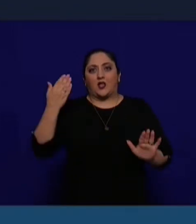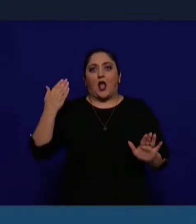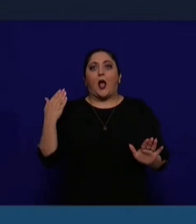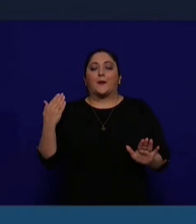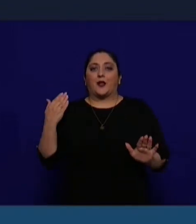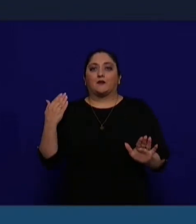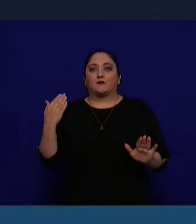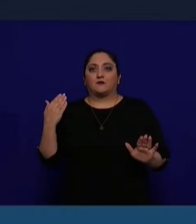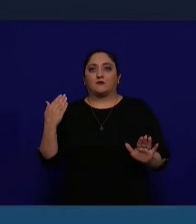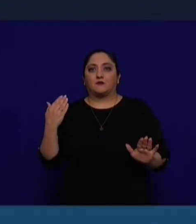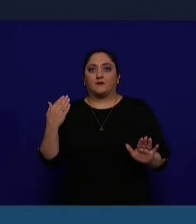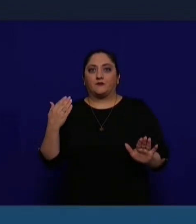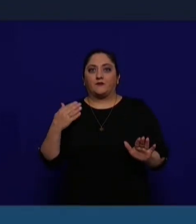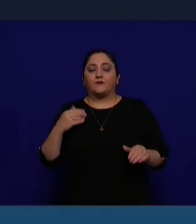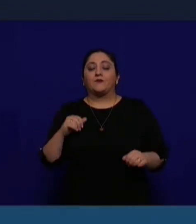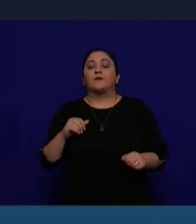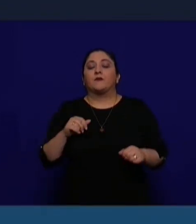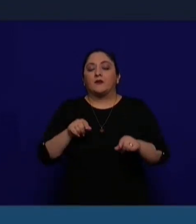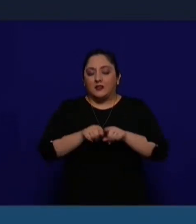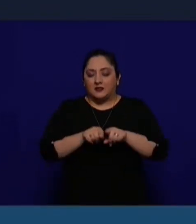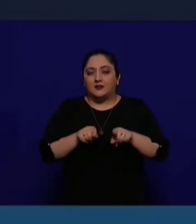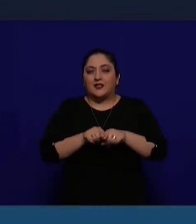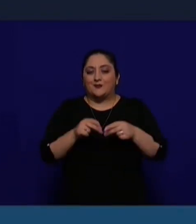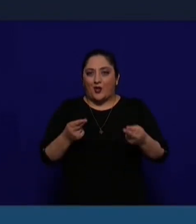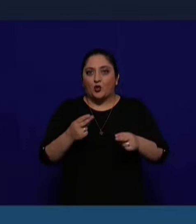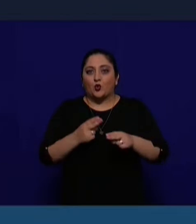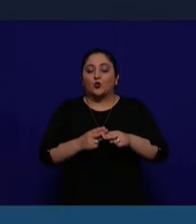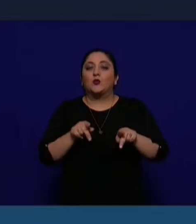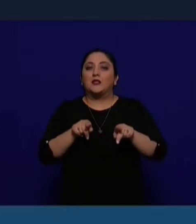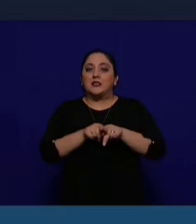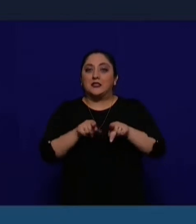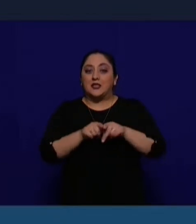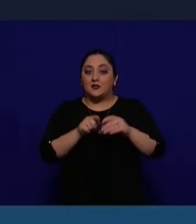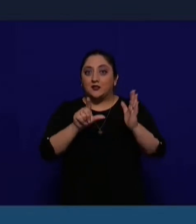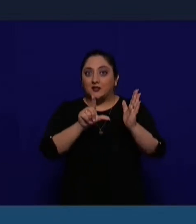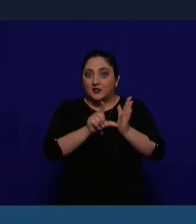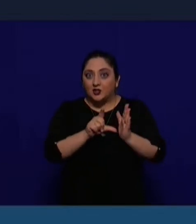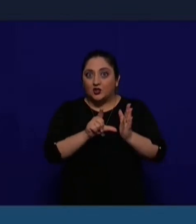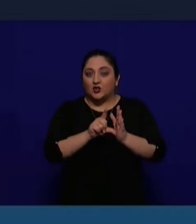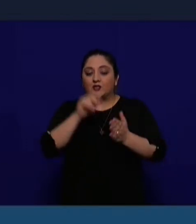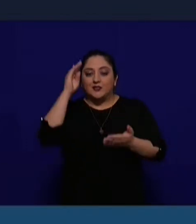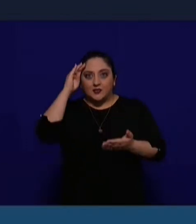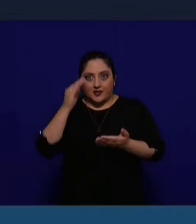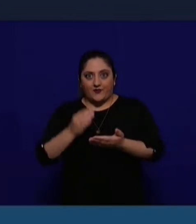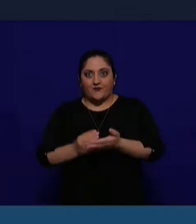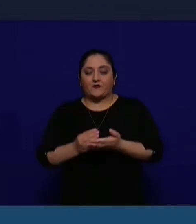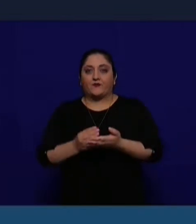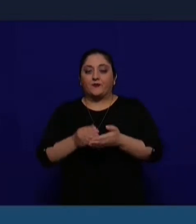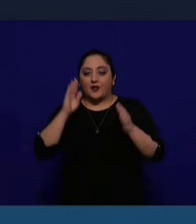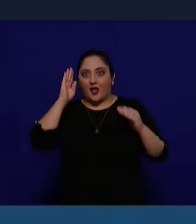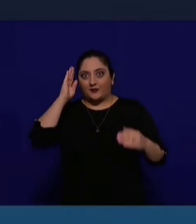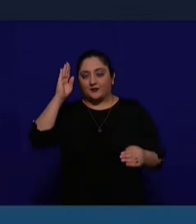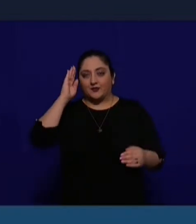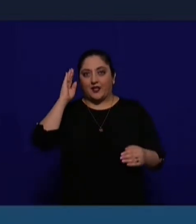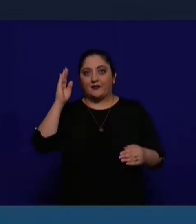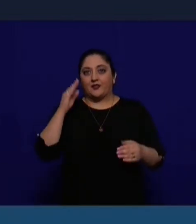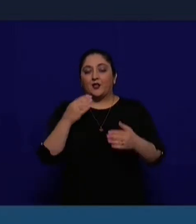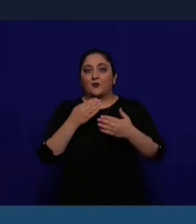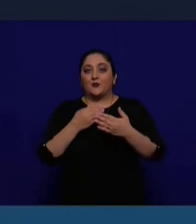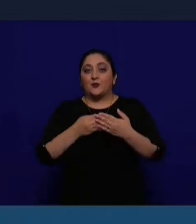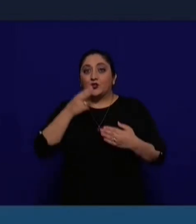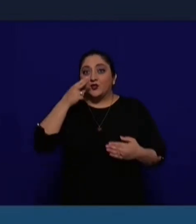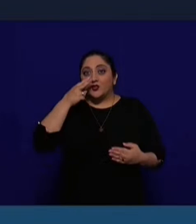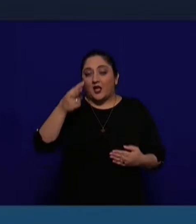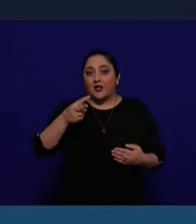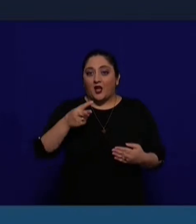coronavirus ta' qabel. U allura permezz ta' miżuri u anke mezzi ta' prevenzjoni stretti naraw li wkoll anke l-varjant kun